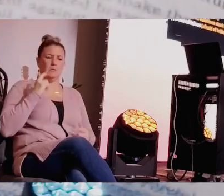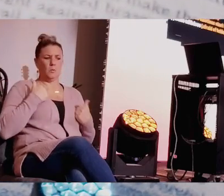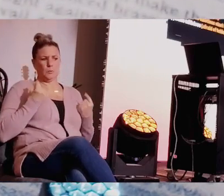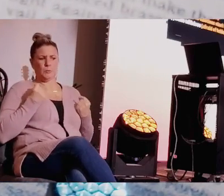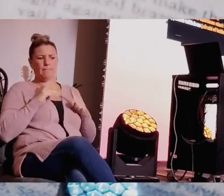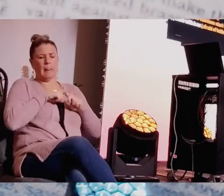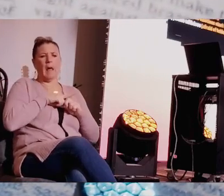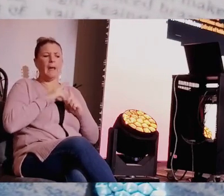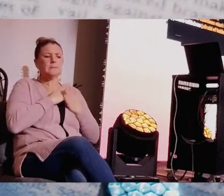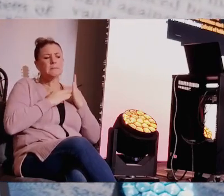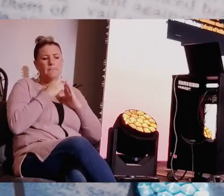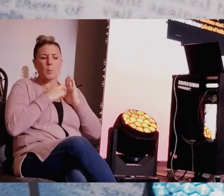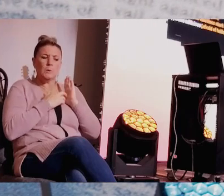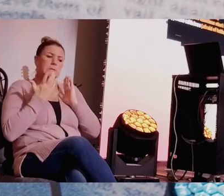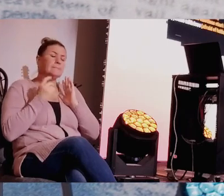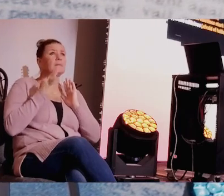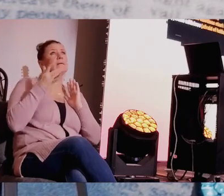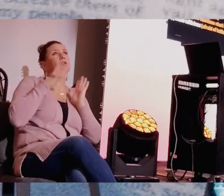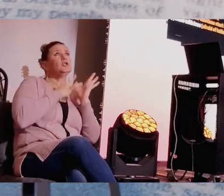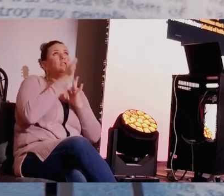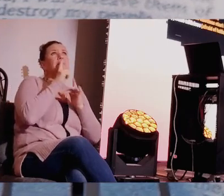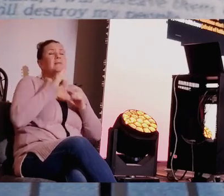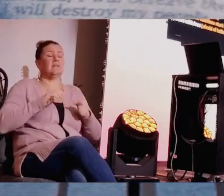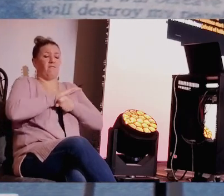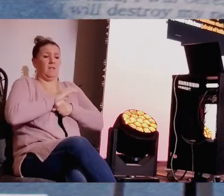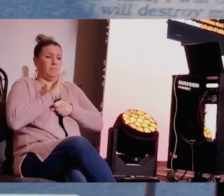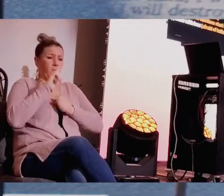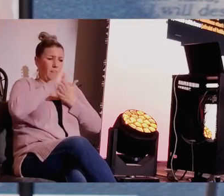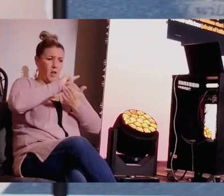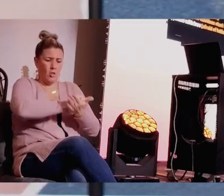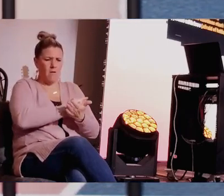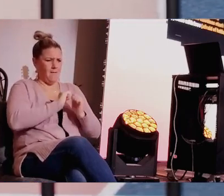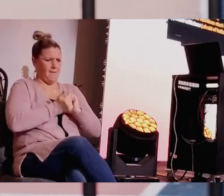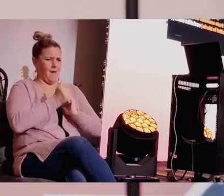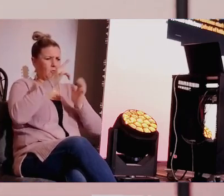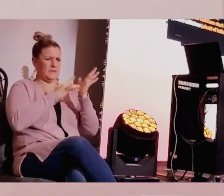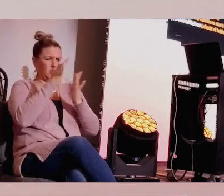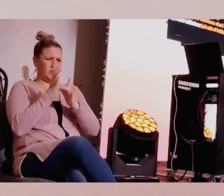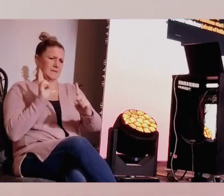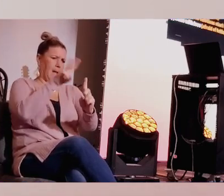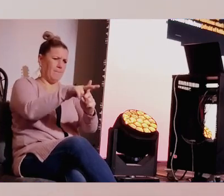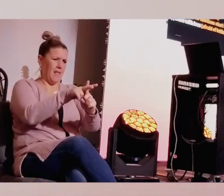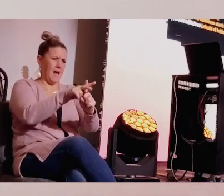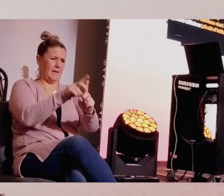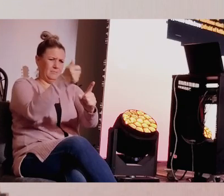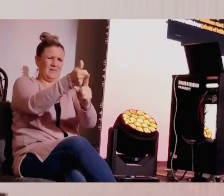certain laws. Well, if Jesus is the fulfillment of the law, then how does Jesus apply